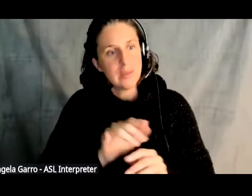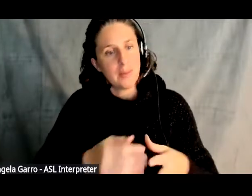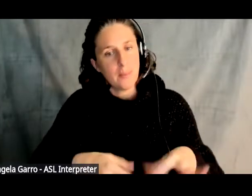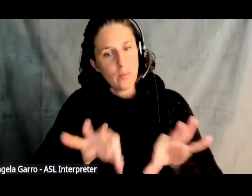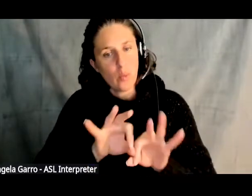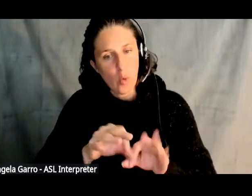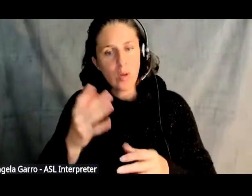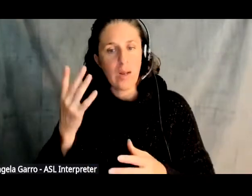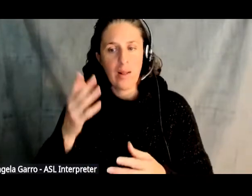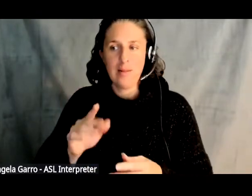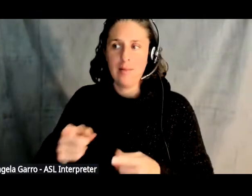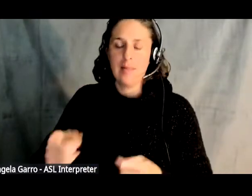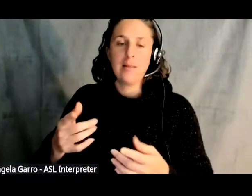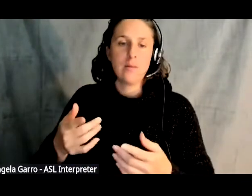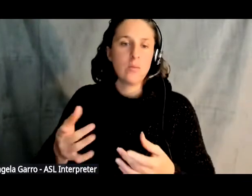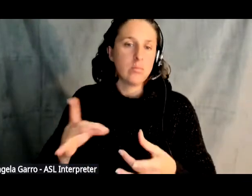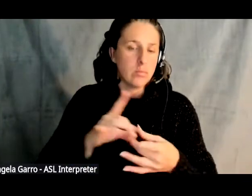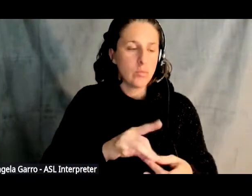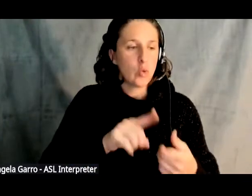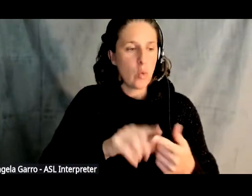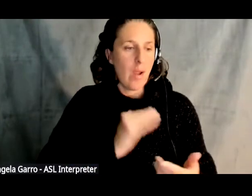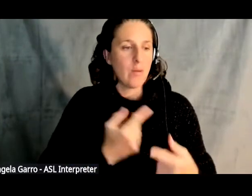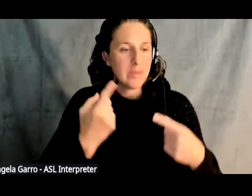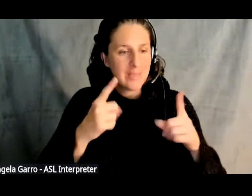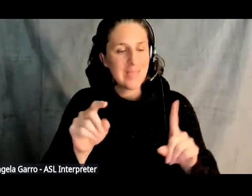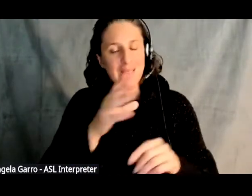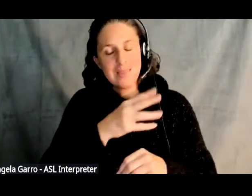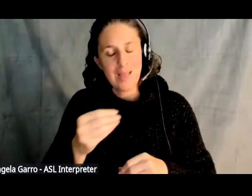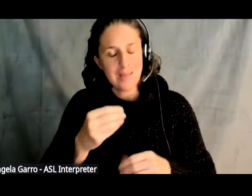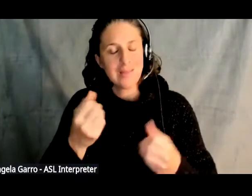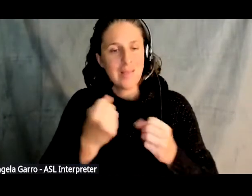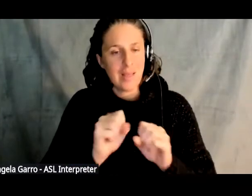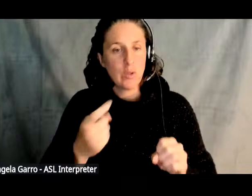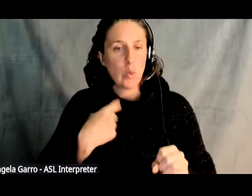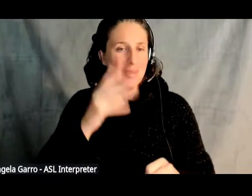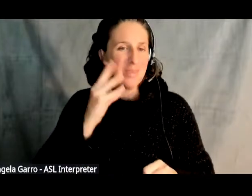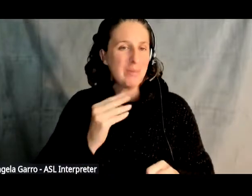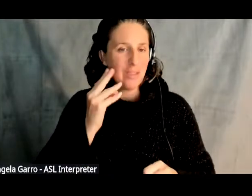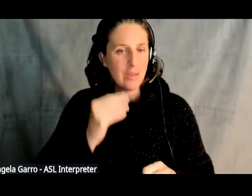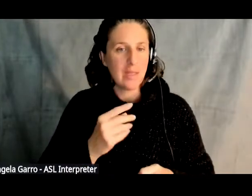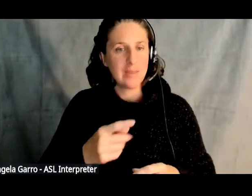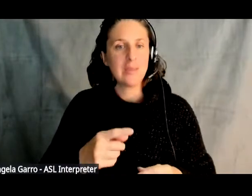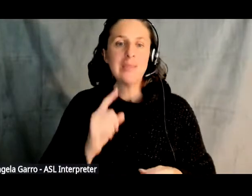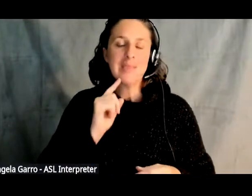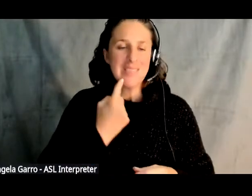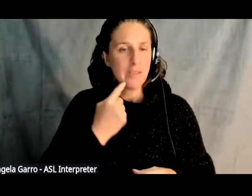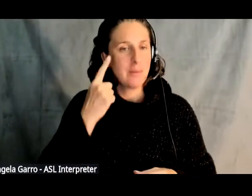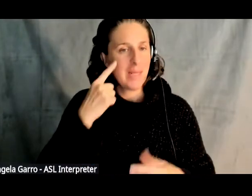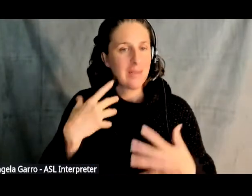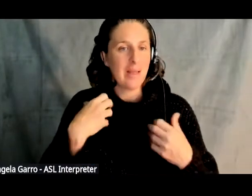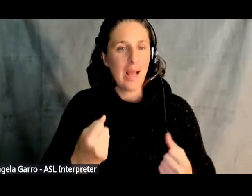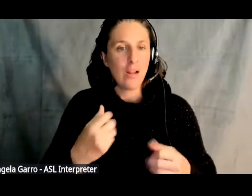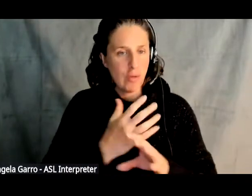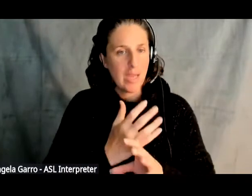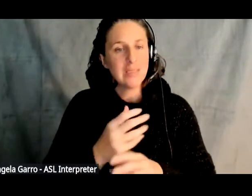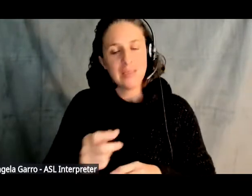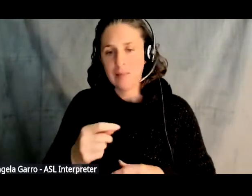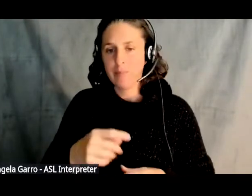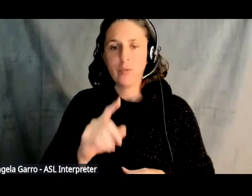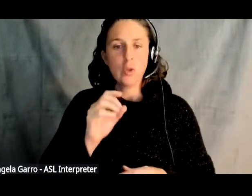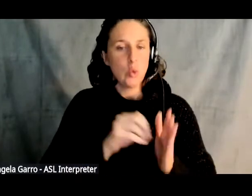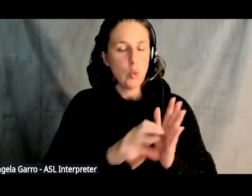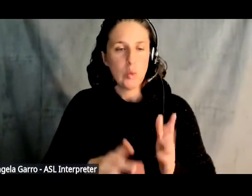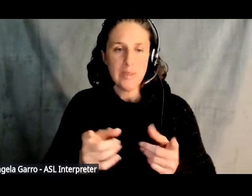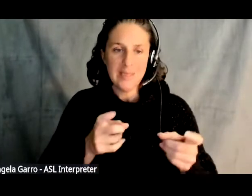in our success and student safety. We're experiencing a serious mental health crisis. Our students are dealing with far more than the